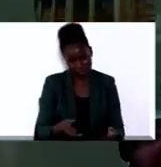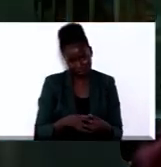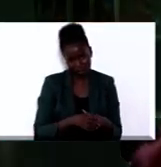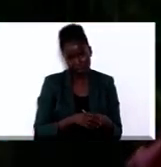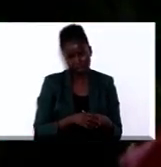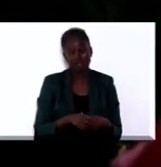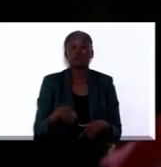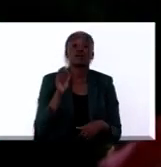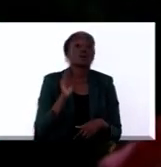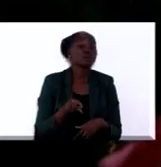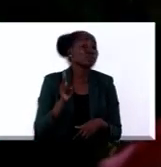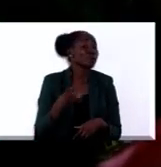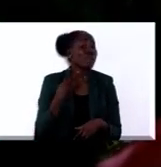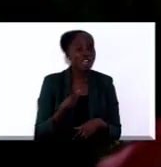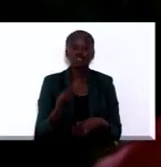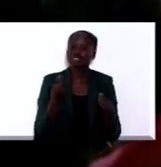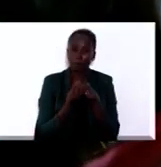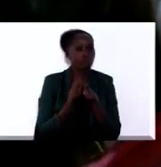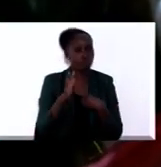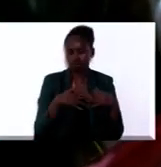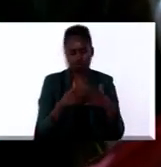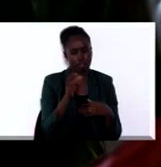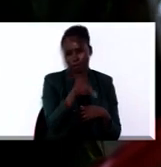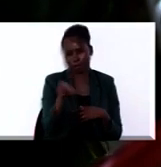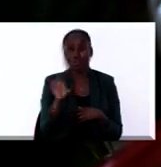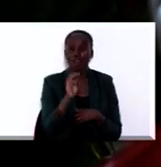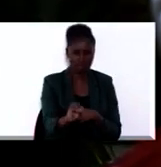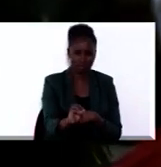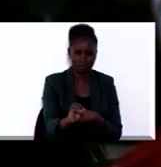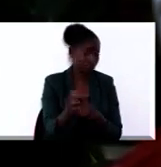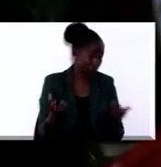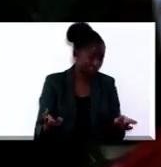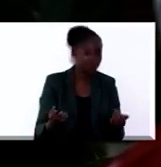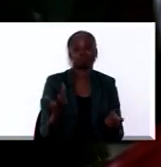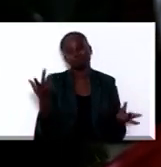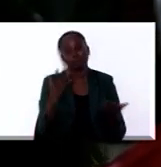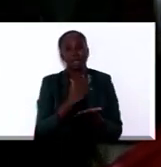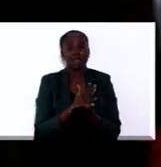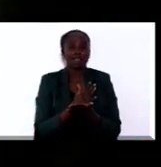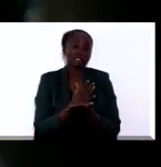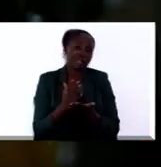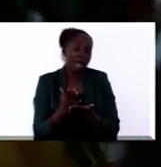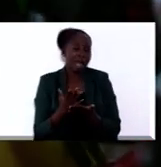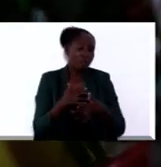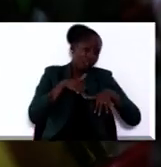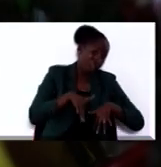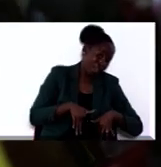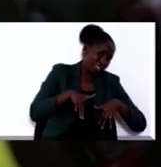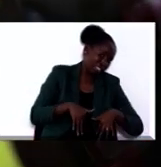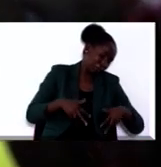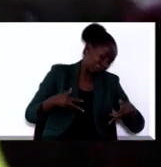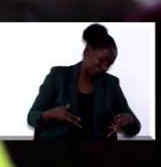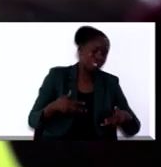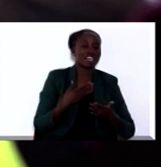There's also something for everybody. Honorable members, those of us who are a little bit lazy